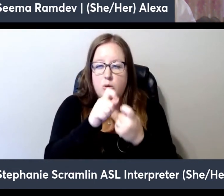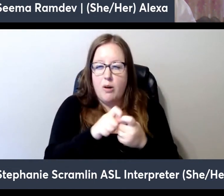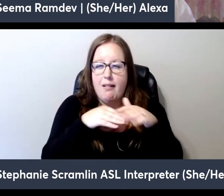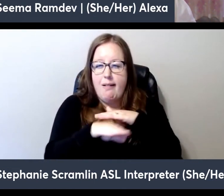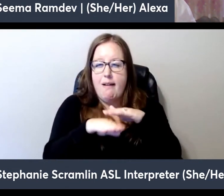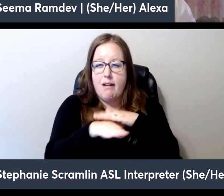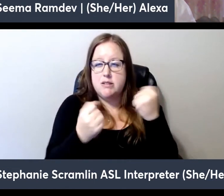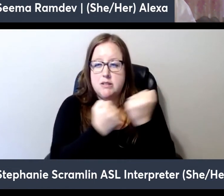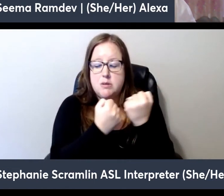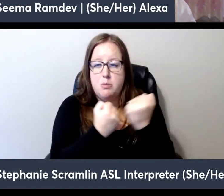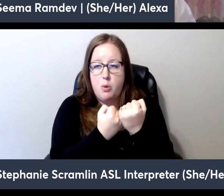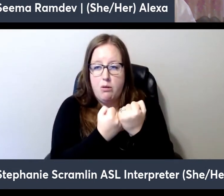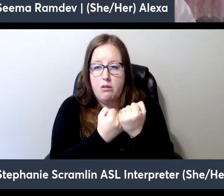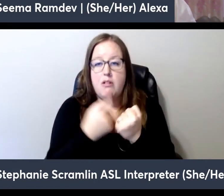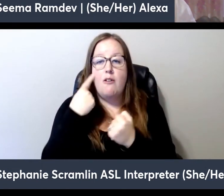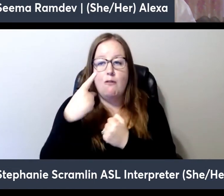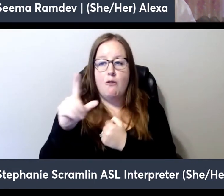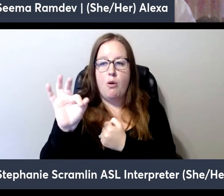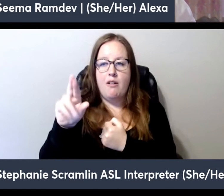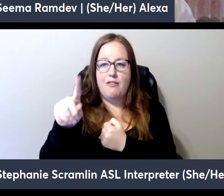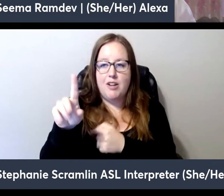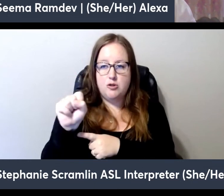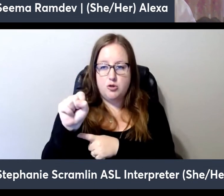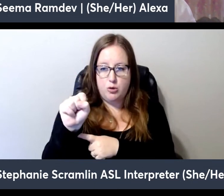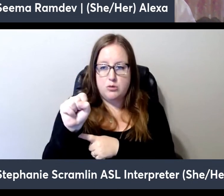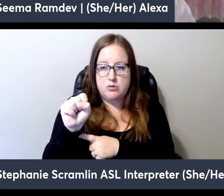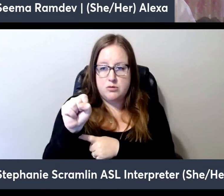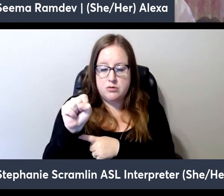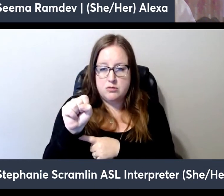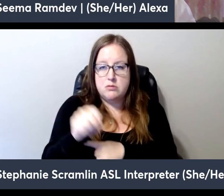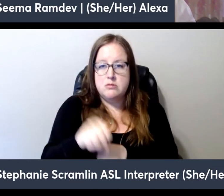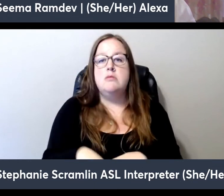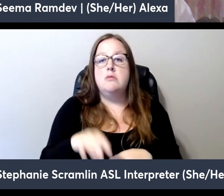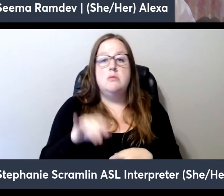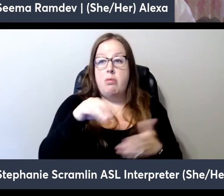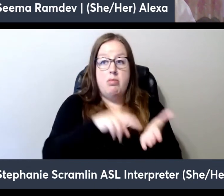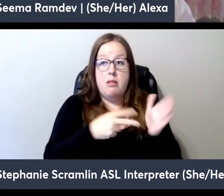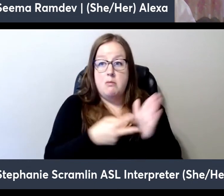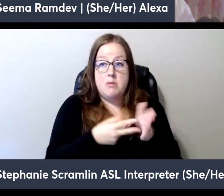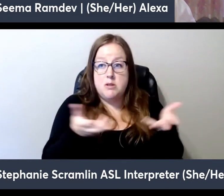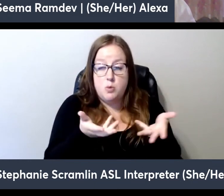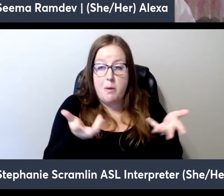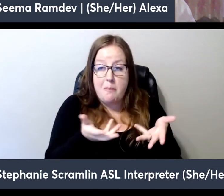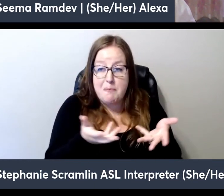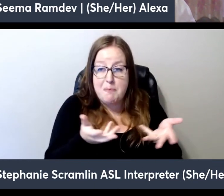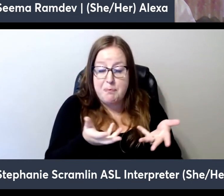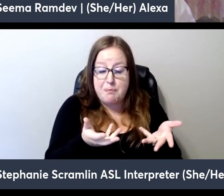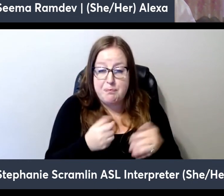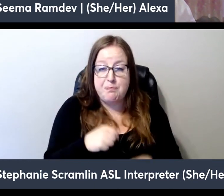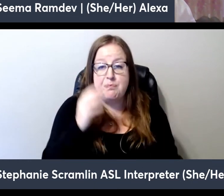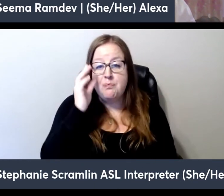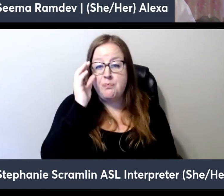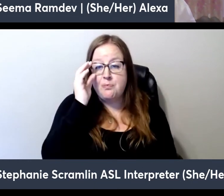for features. So what that means is that